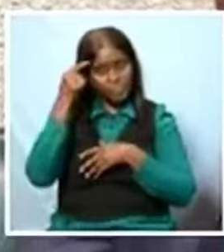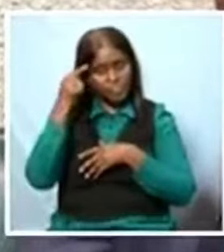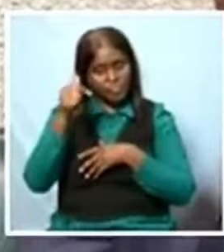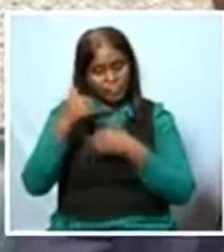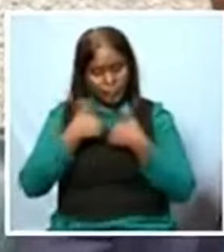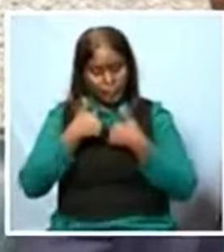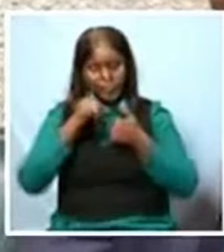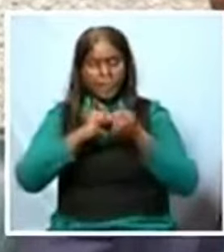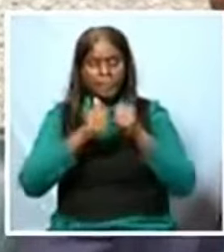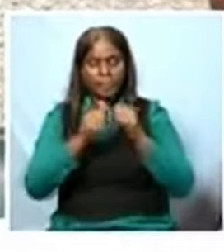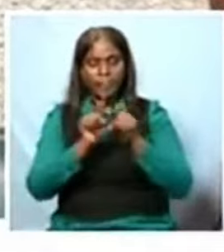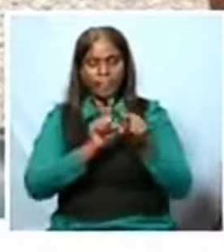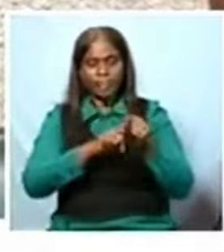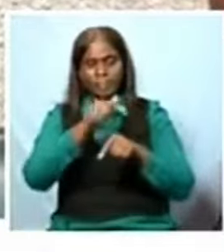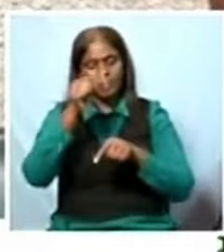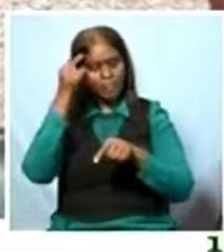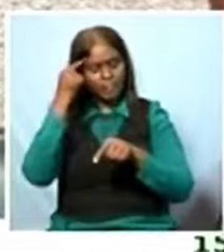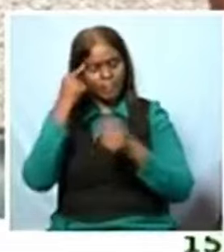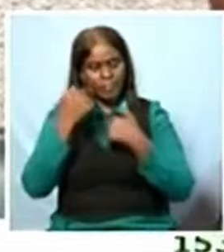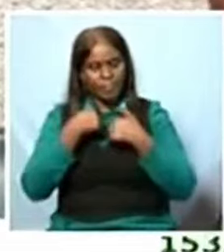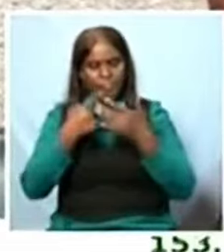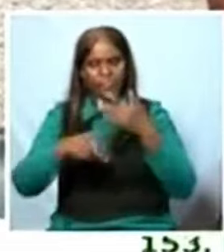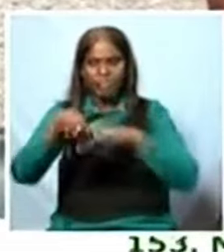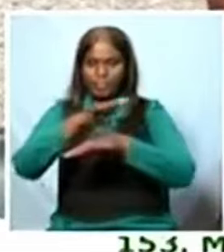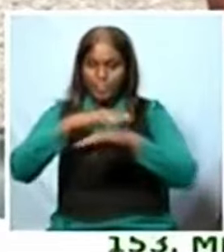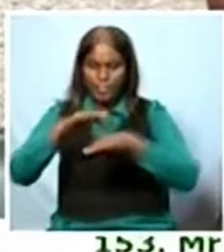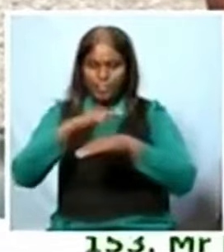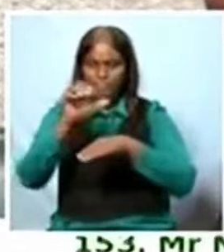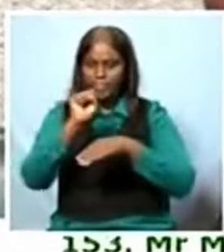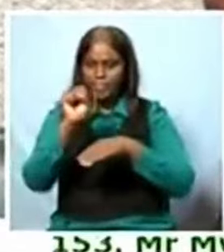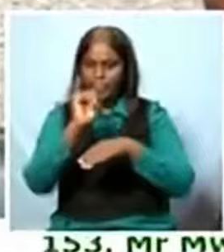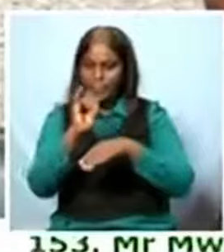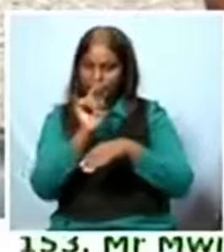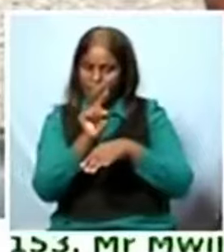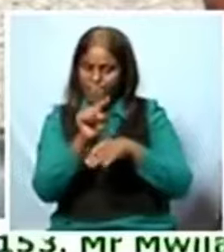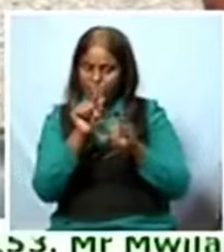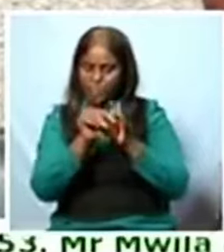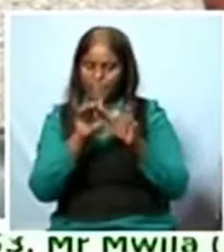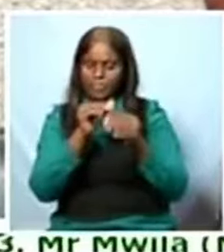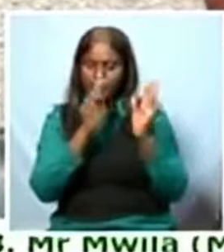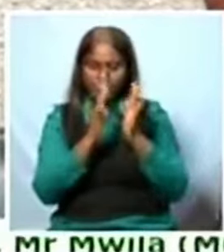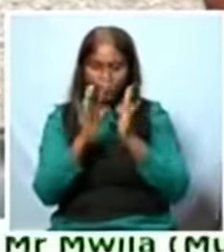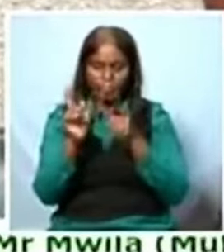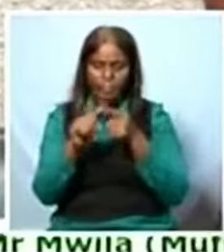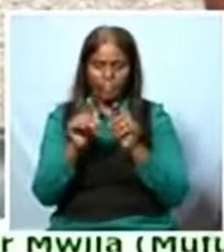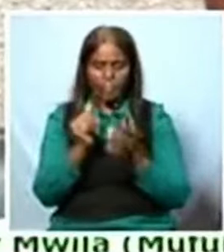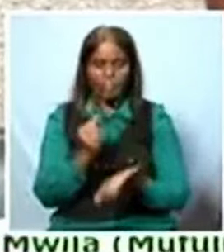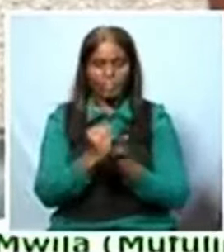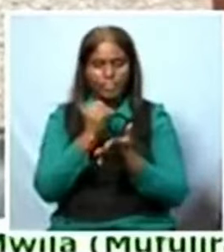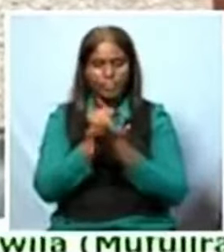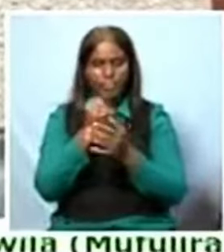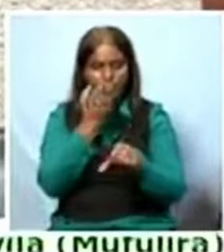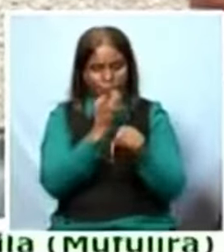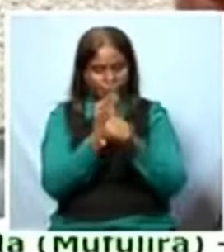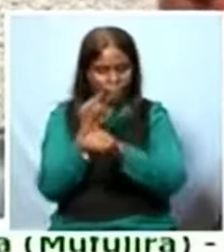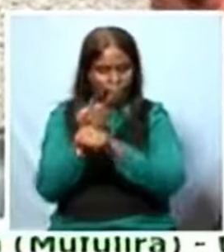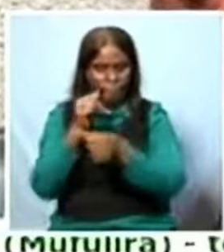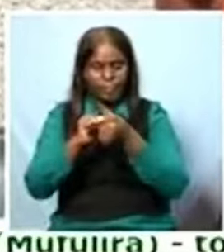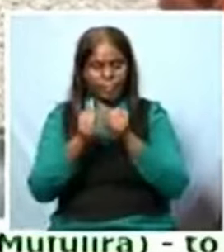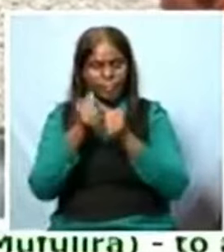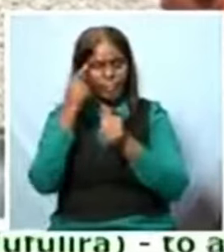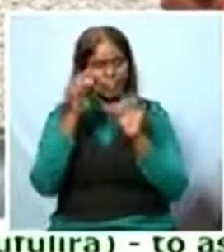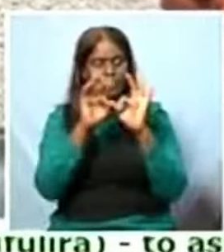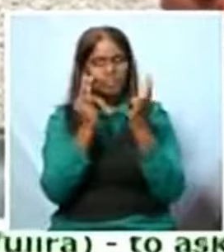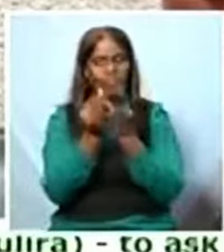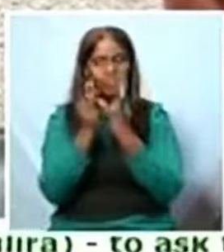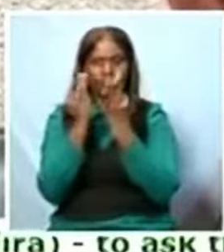calamities, the government has gone beyond the statutory provisions in order to cushion the hardships of the families